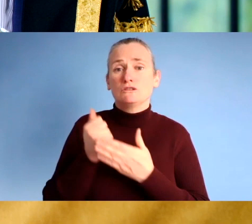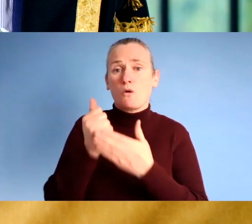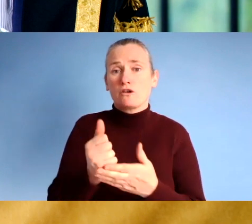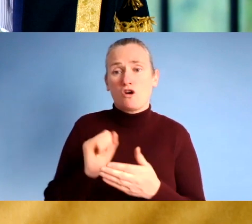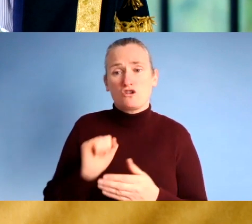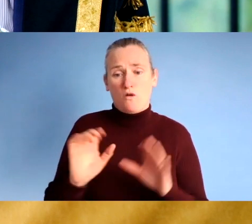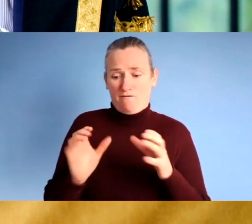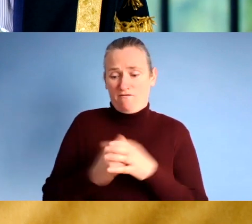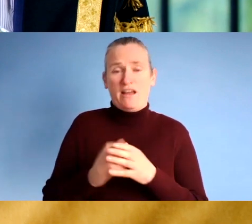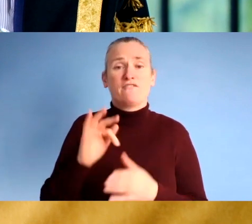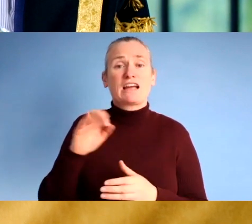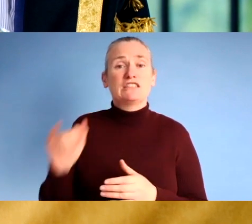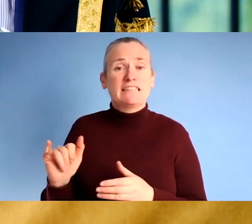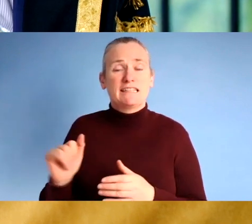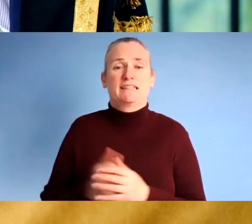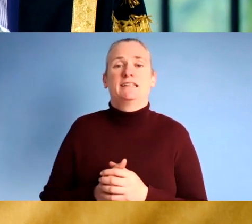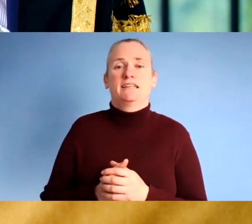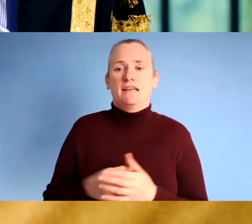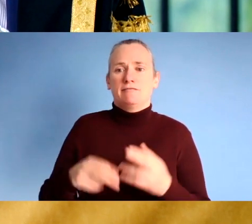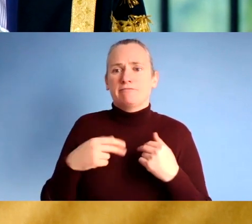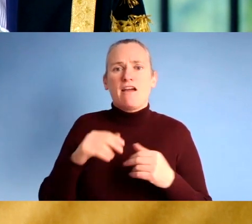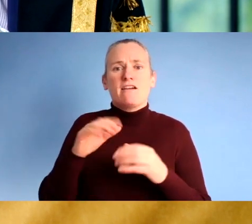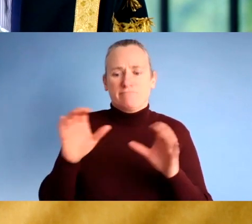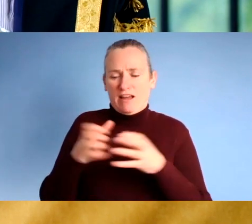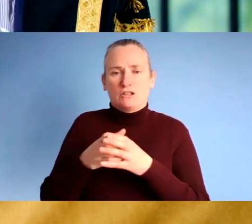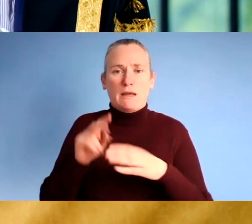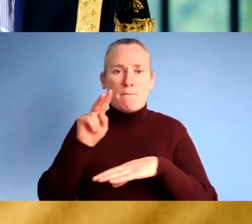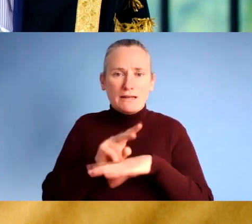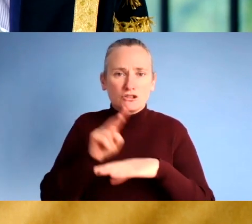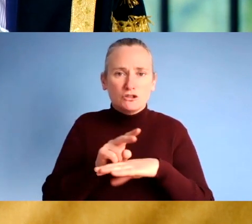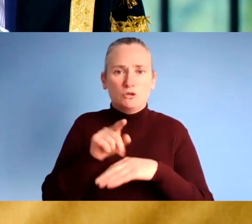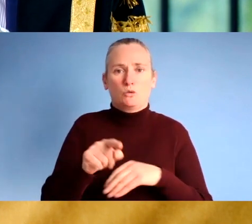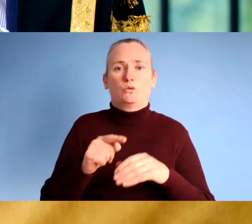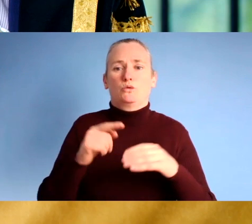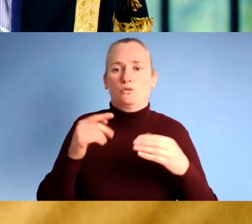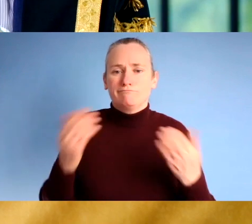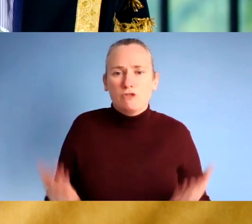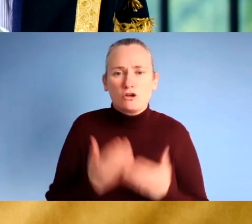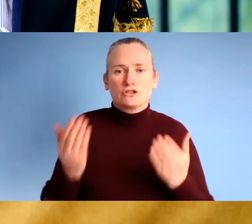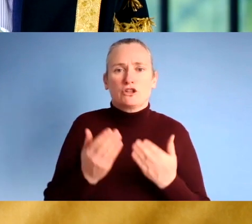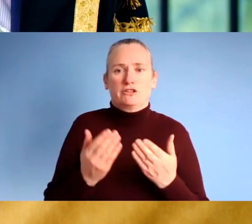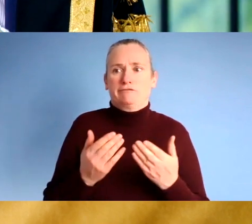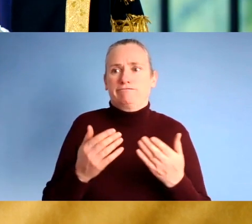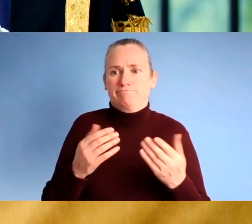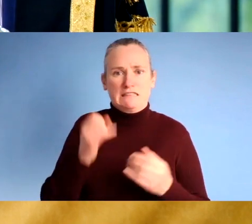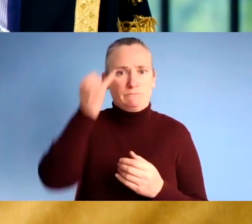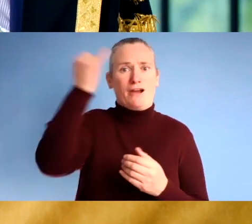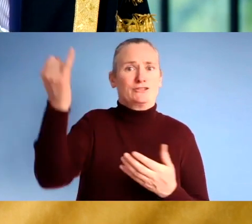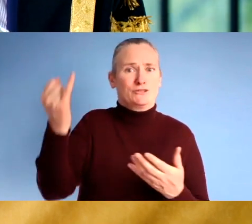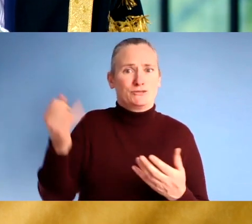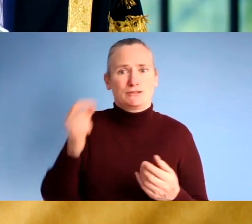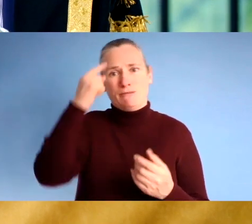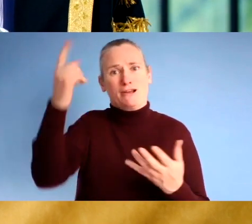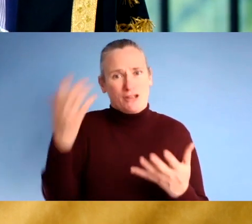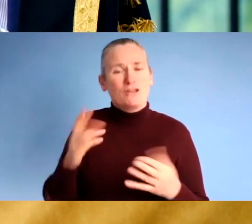faculty. Those faculty who've mentored and nurtured you, encouraged you, inspired you, and maybe every now and then pushed